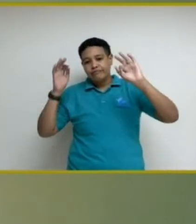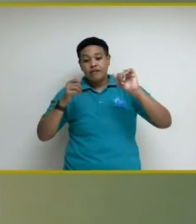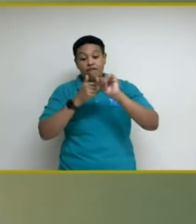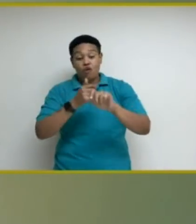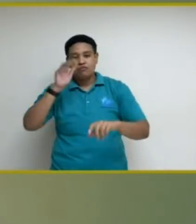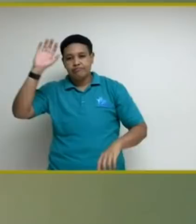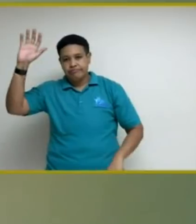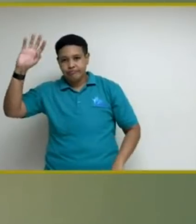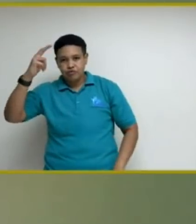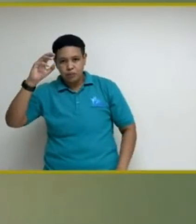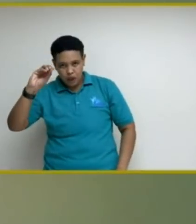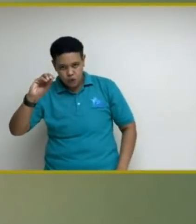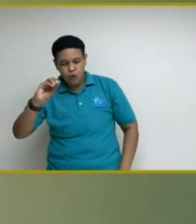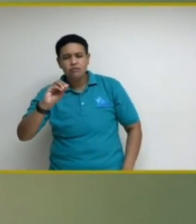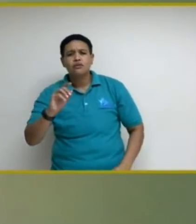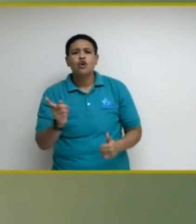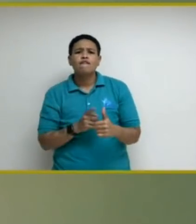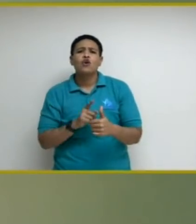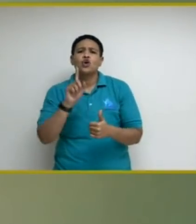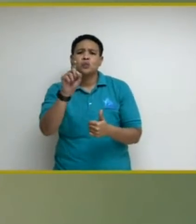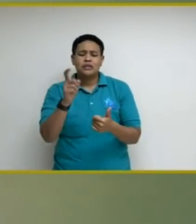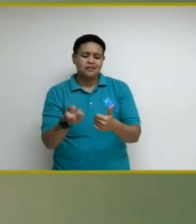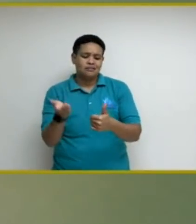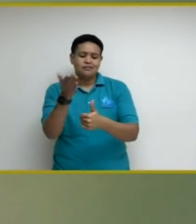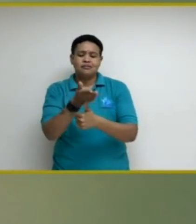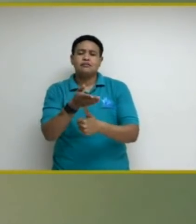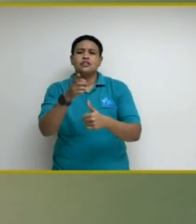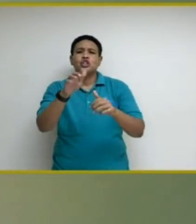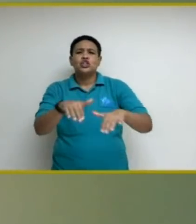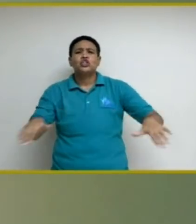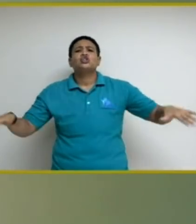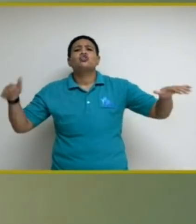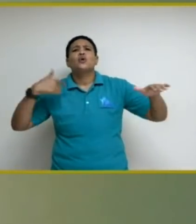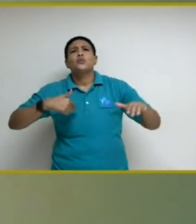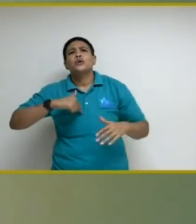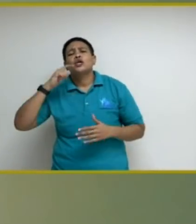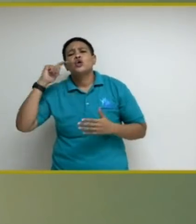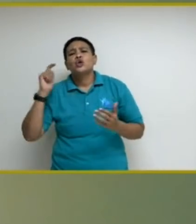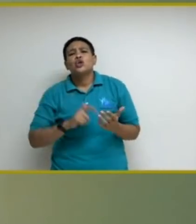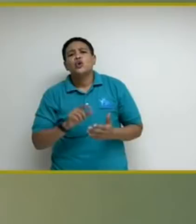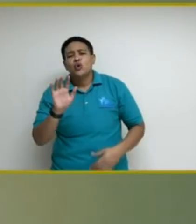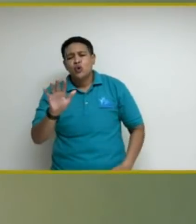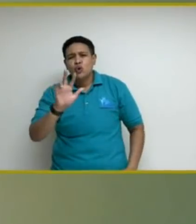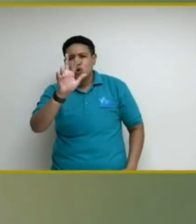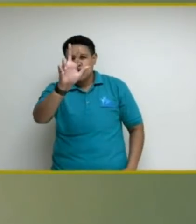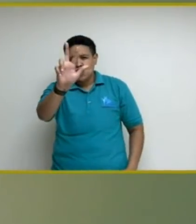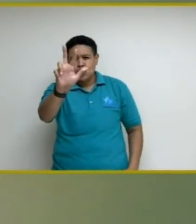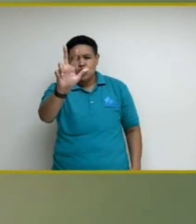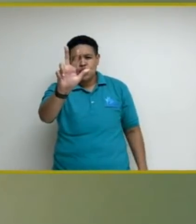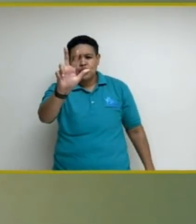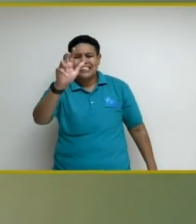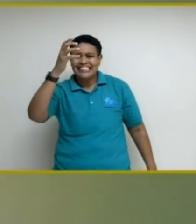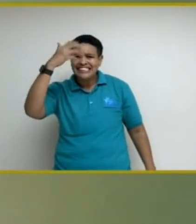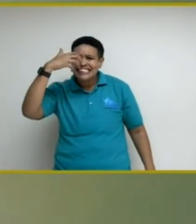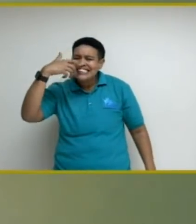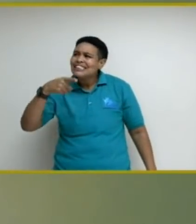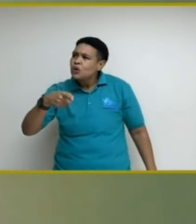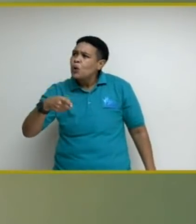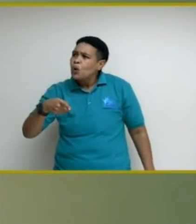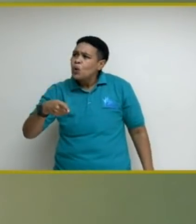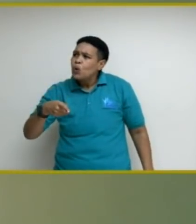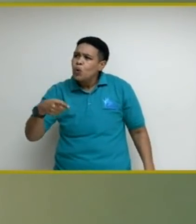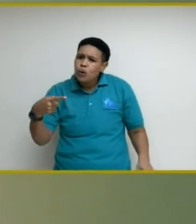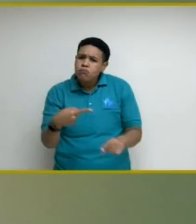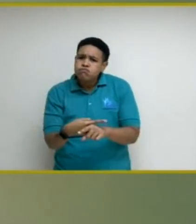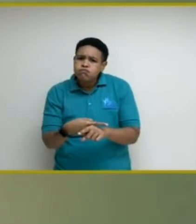With regards to your first question about children, we noted 3 serious, what we classified